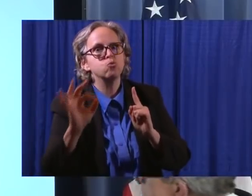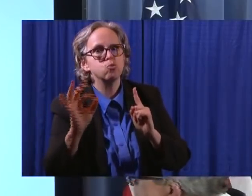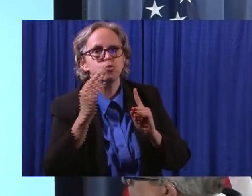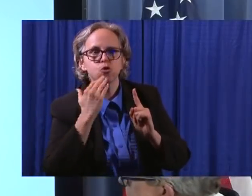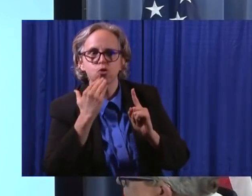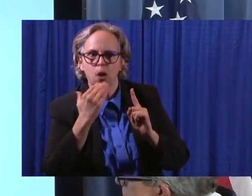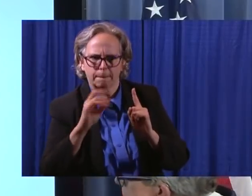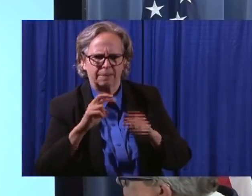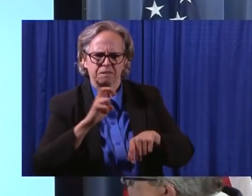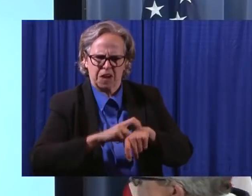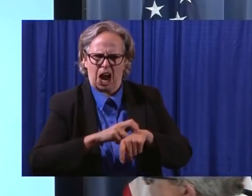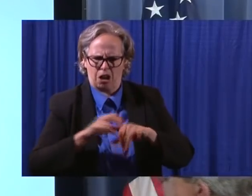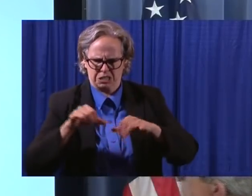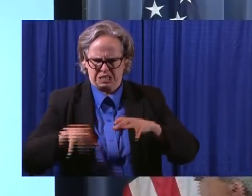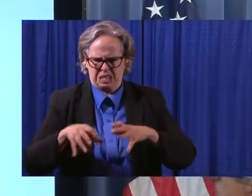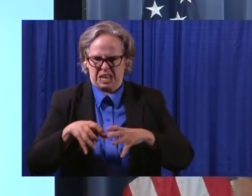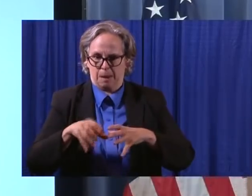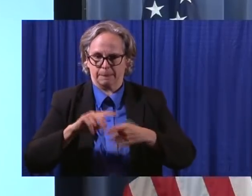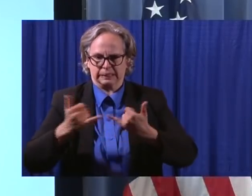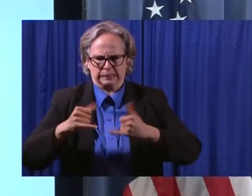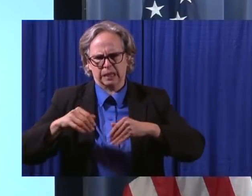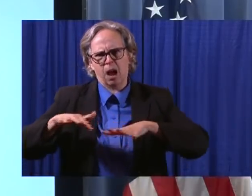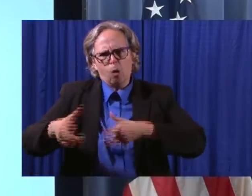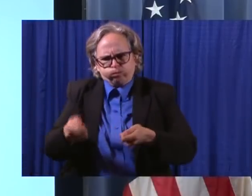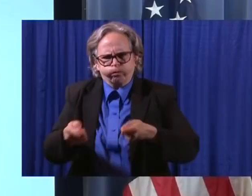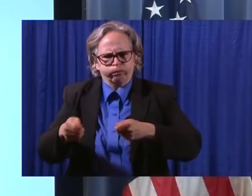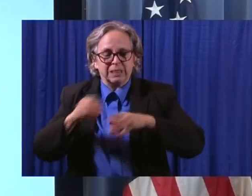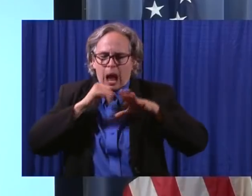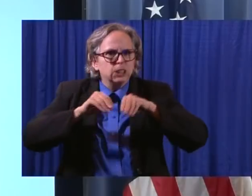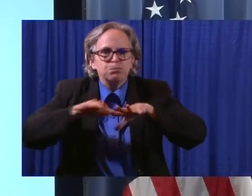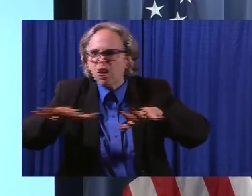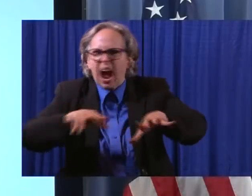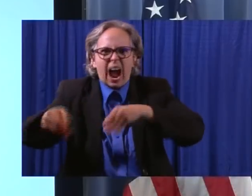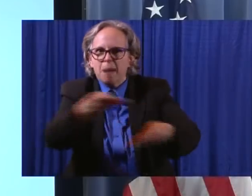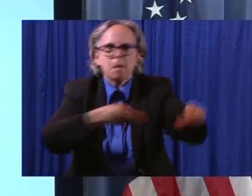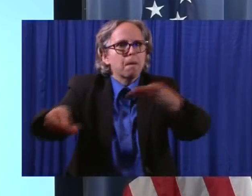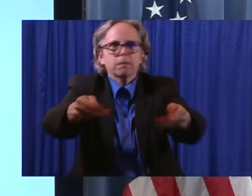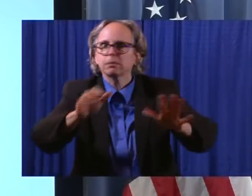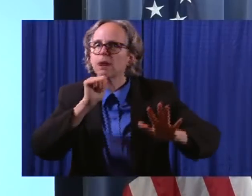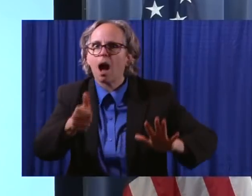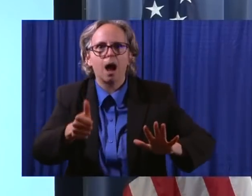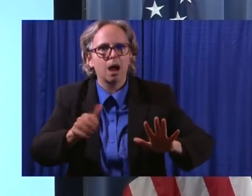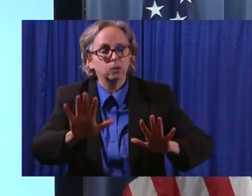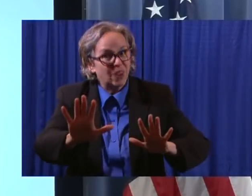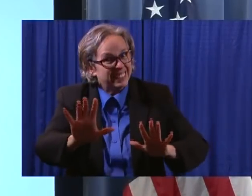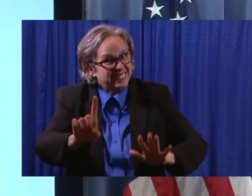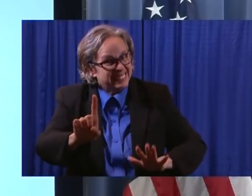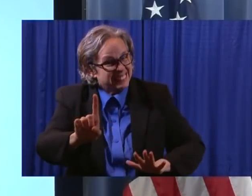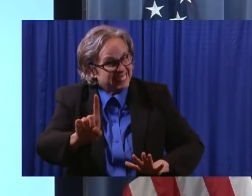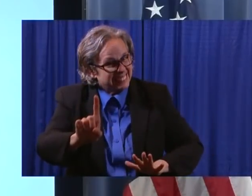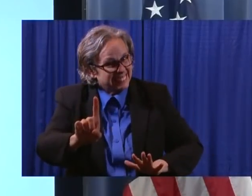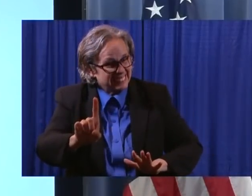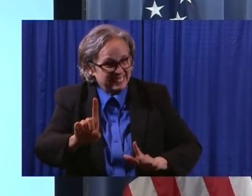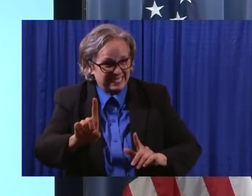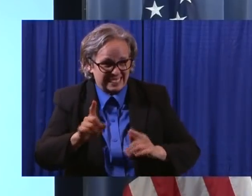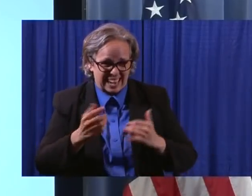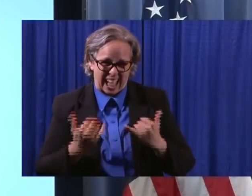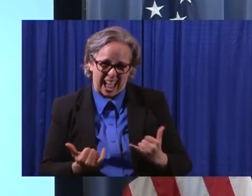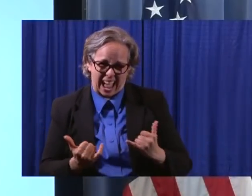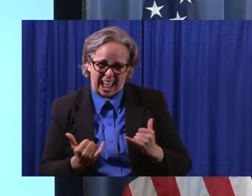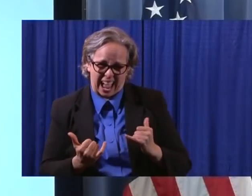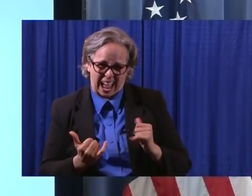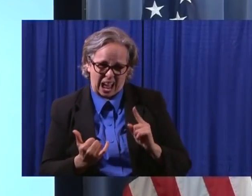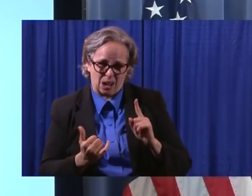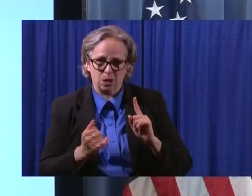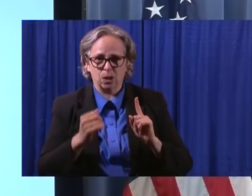community, but it was no longer spreading. However, more recently, our R factor has increased to nearly 1.5 and